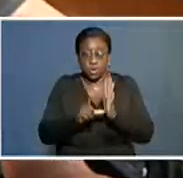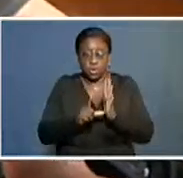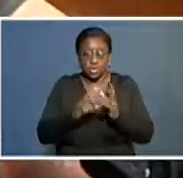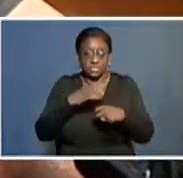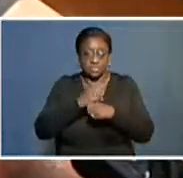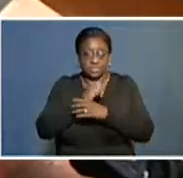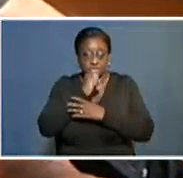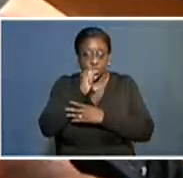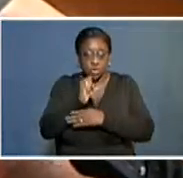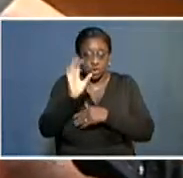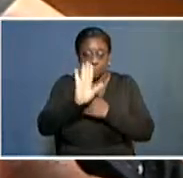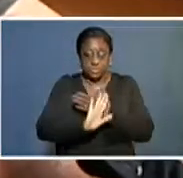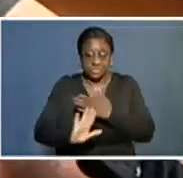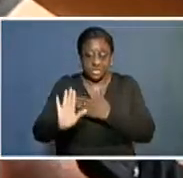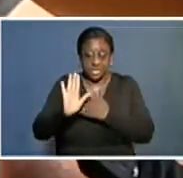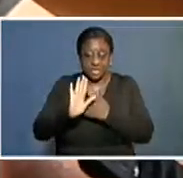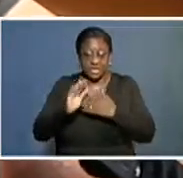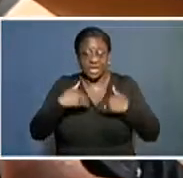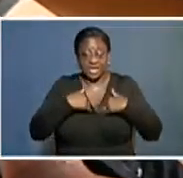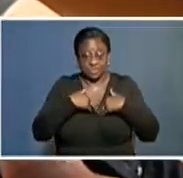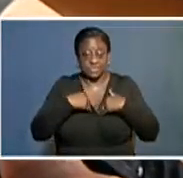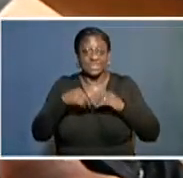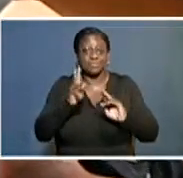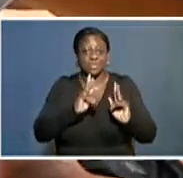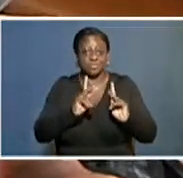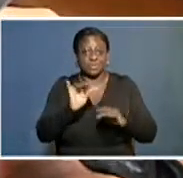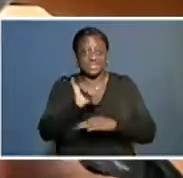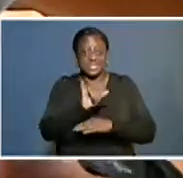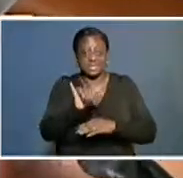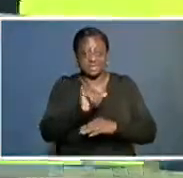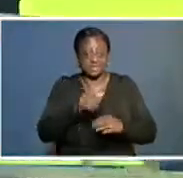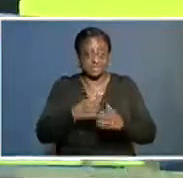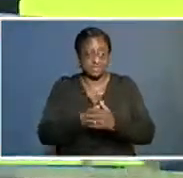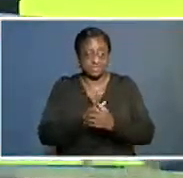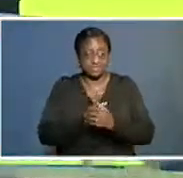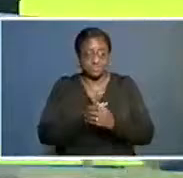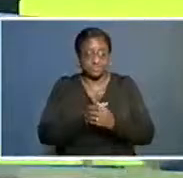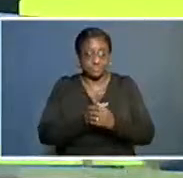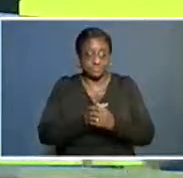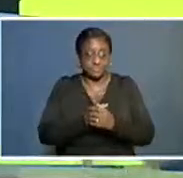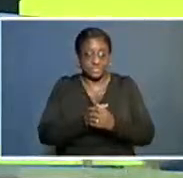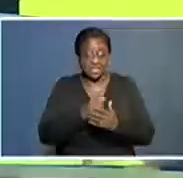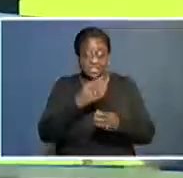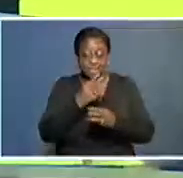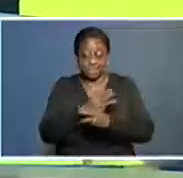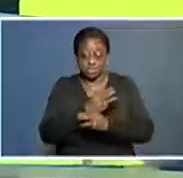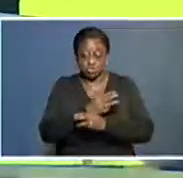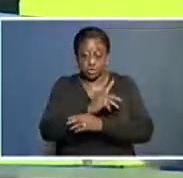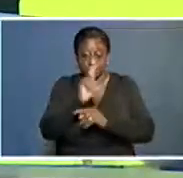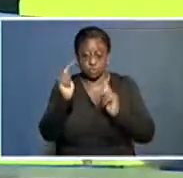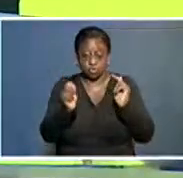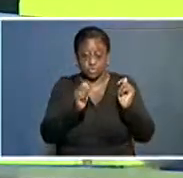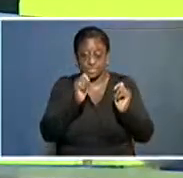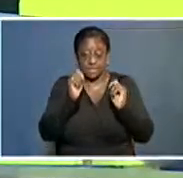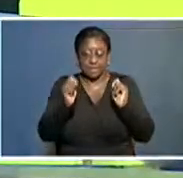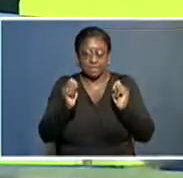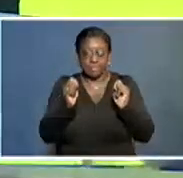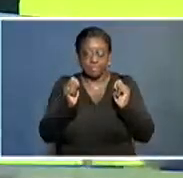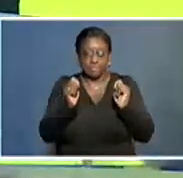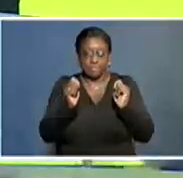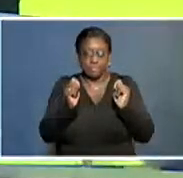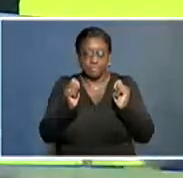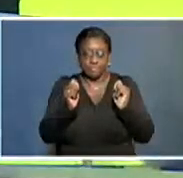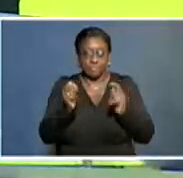to ensure that we protect not just the animals but also people in general. The Ministry of Tourism set to take off on the first of